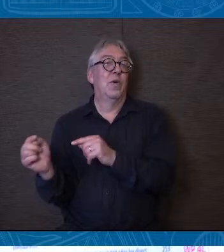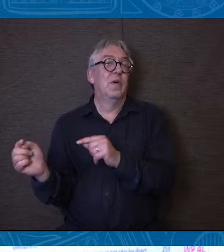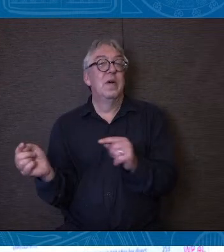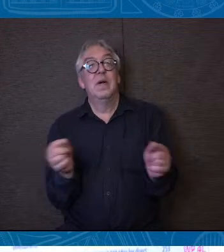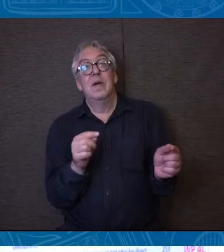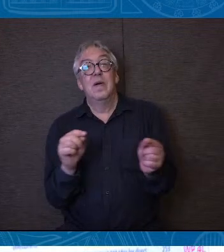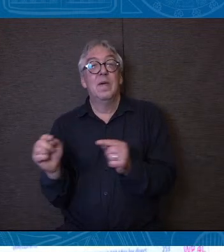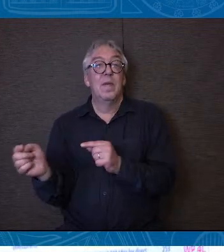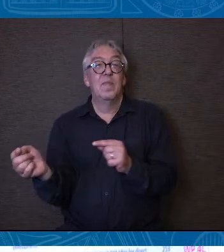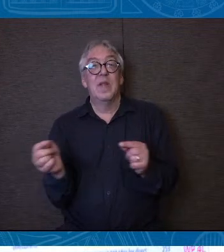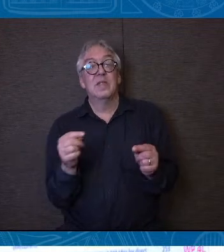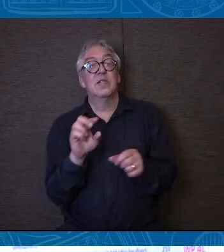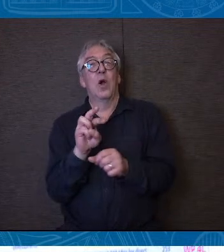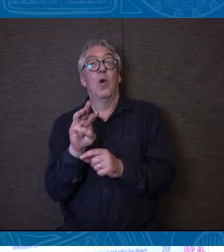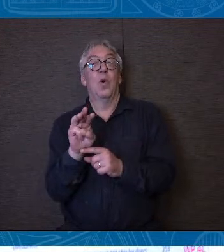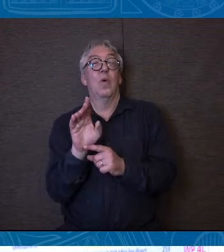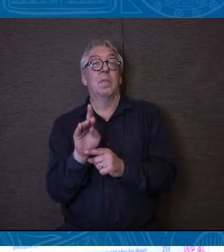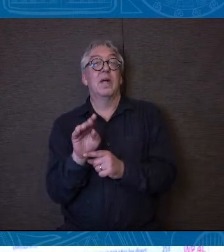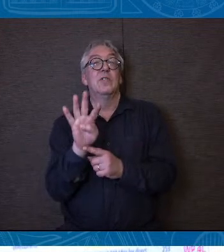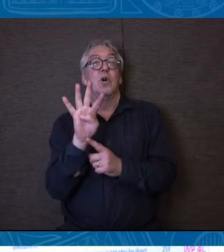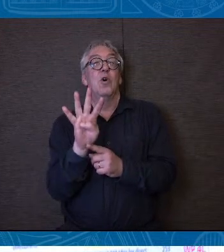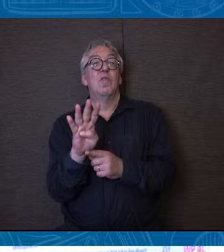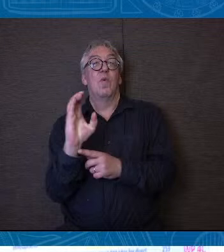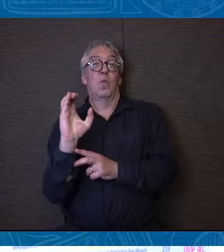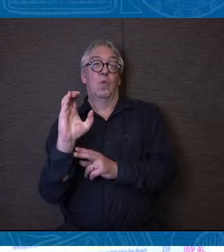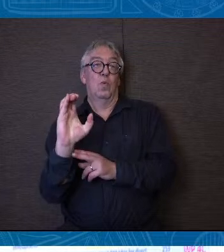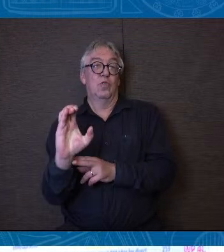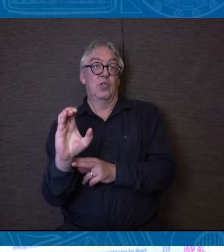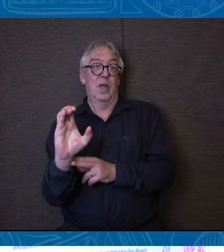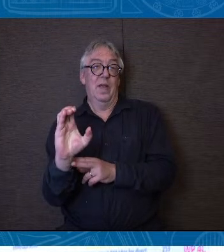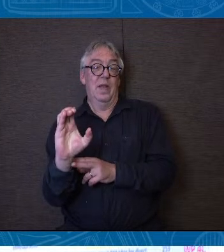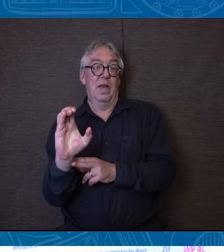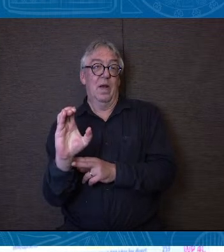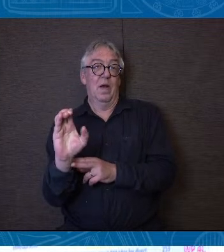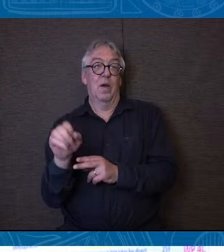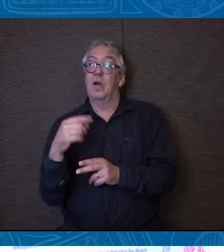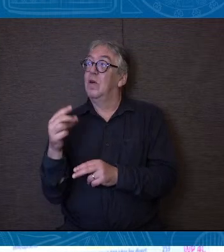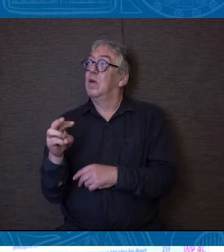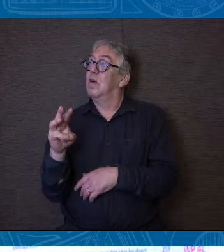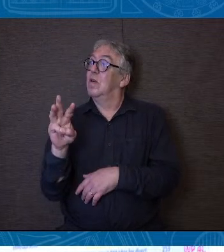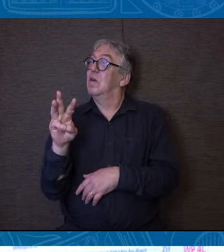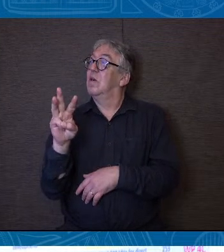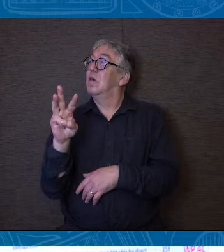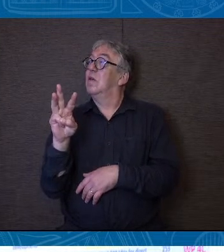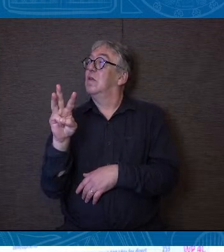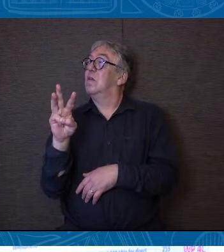under the Working Party 4C, and eventually the decision would come under WRC 27.